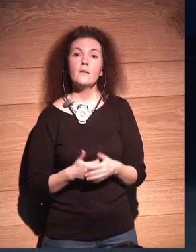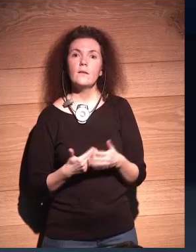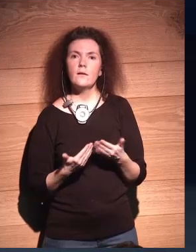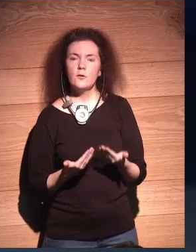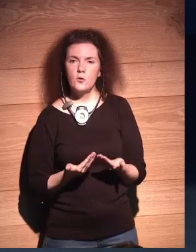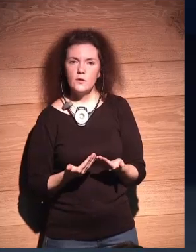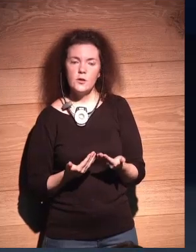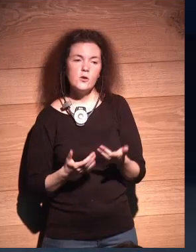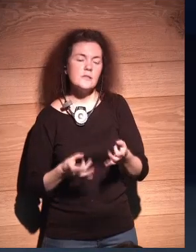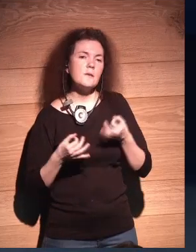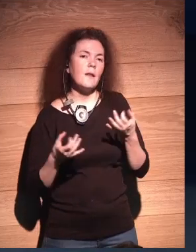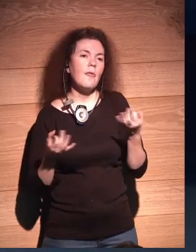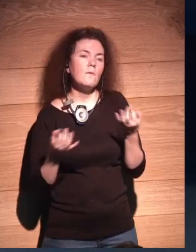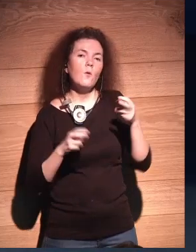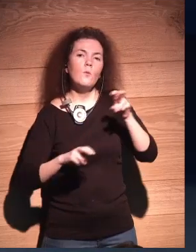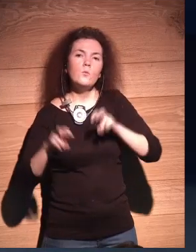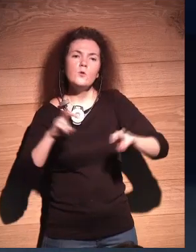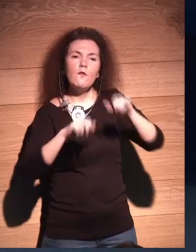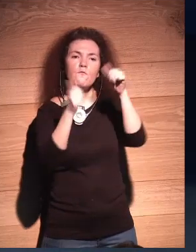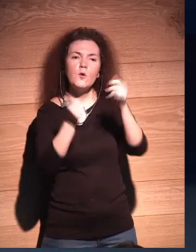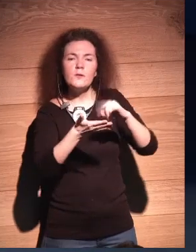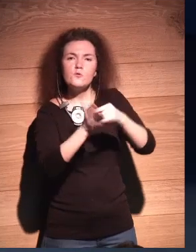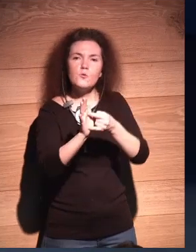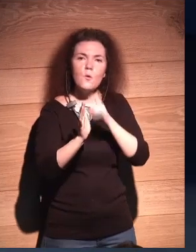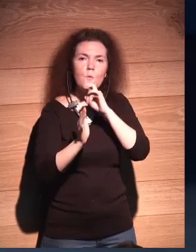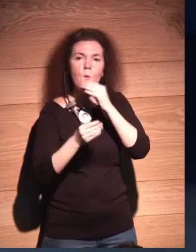that. So one of those was a way of